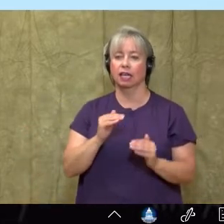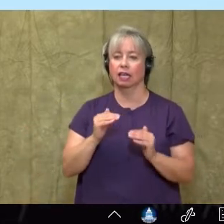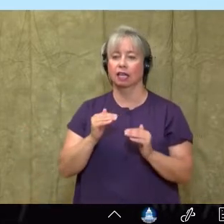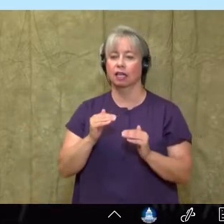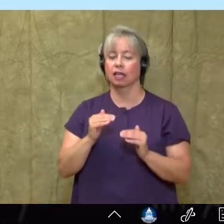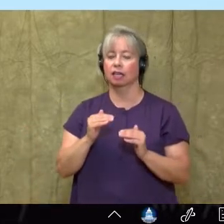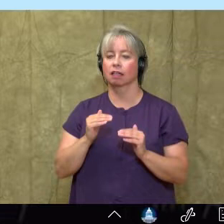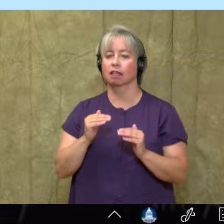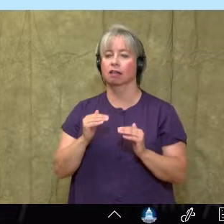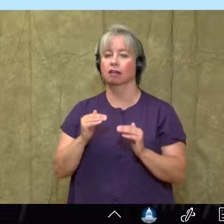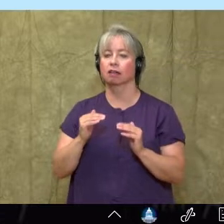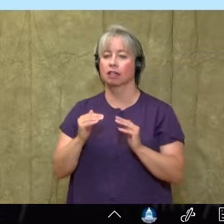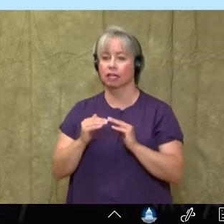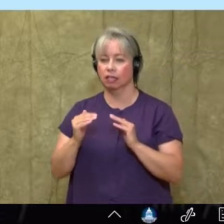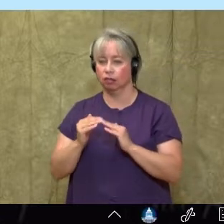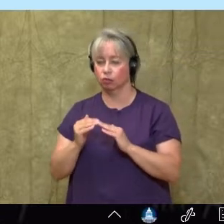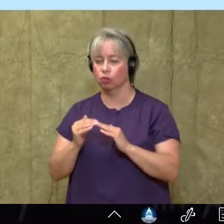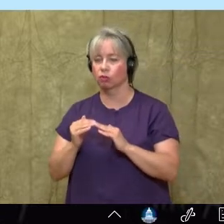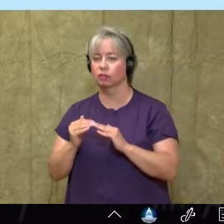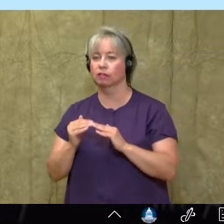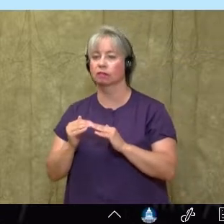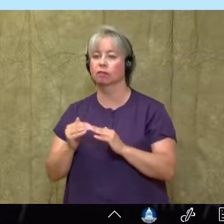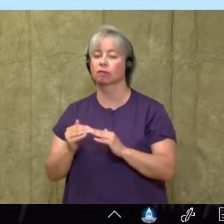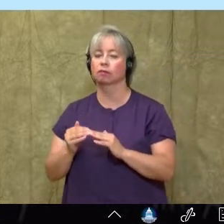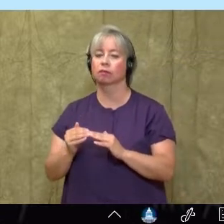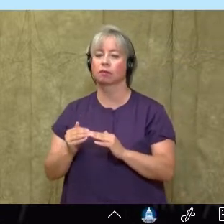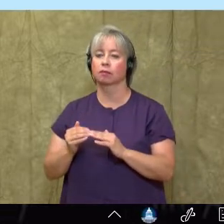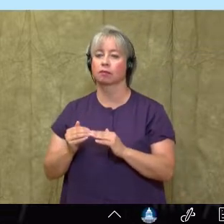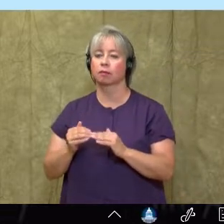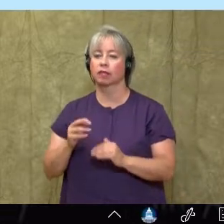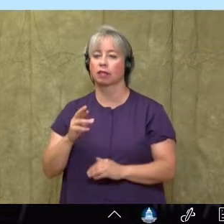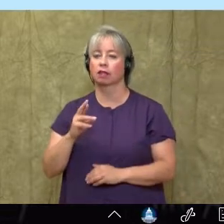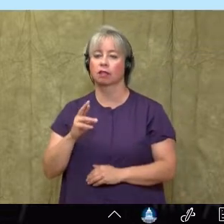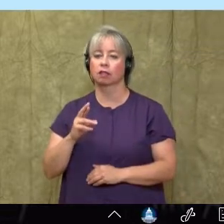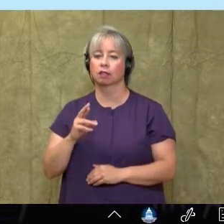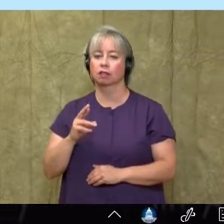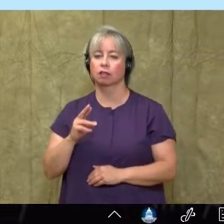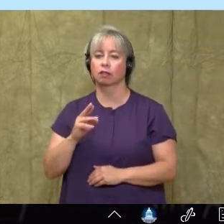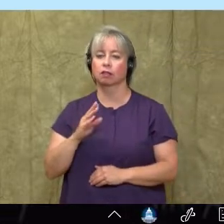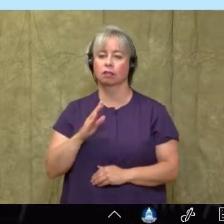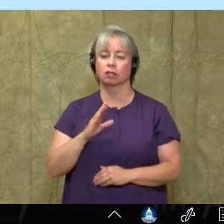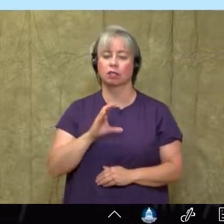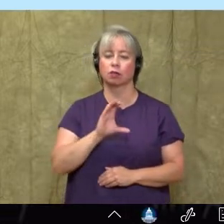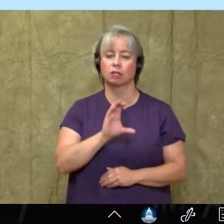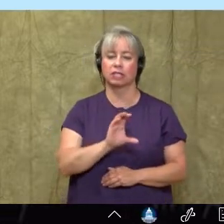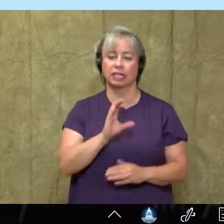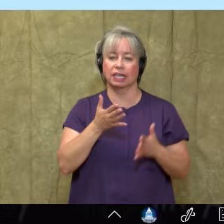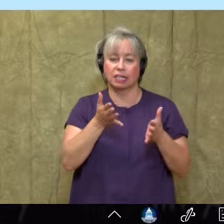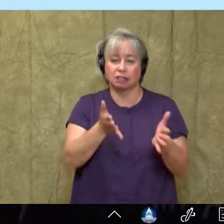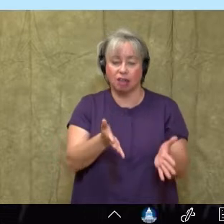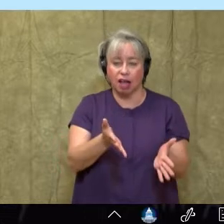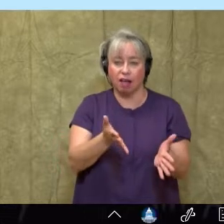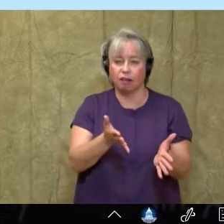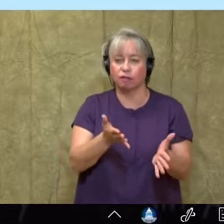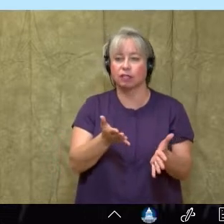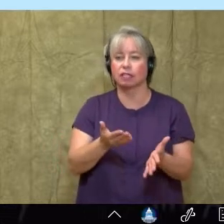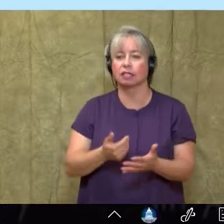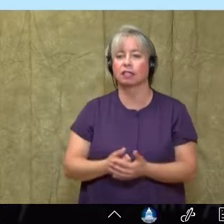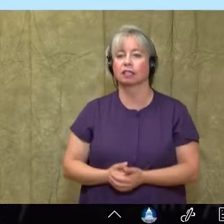square root of 136. Like I told you, those are inverses, so they're going to cancel. And now the square